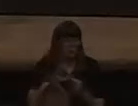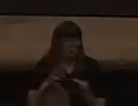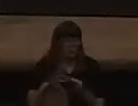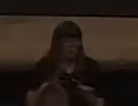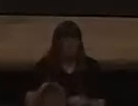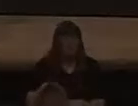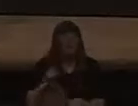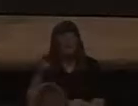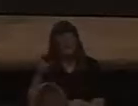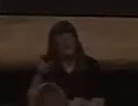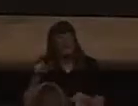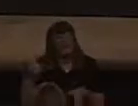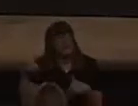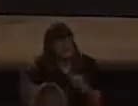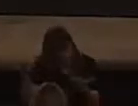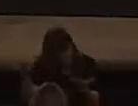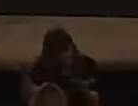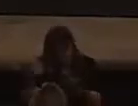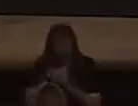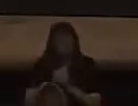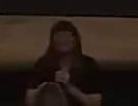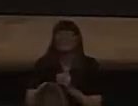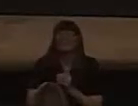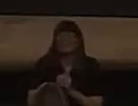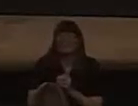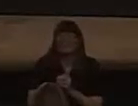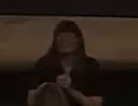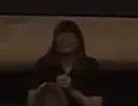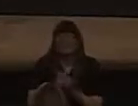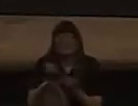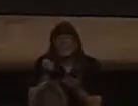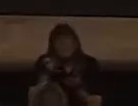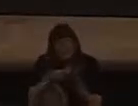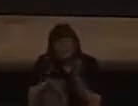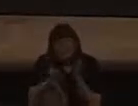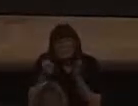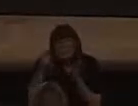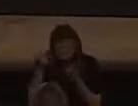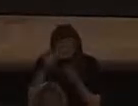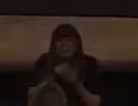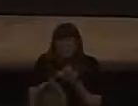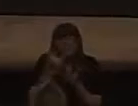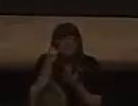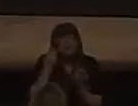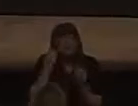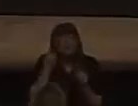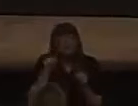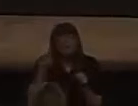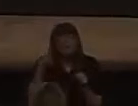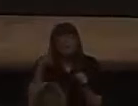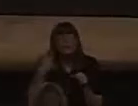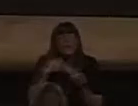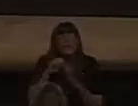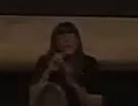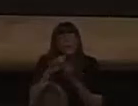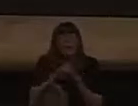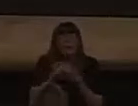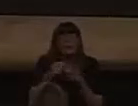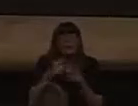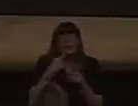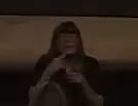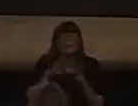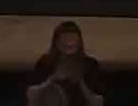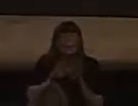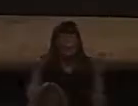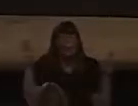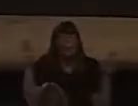They suggested, and this probably costs a little bit, but they said if you could just have your elevator say door opening and